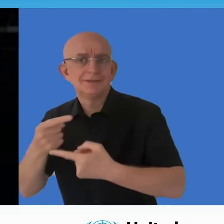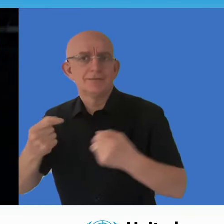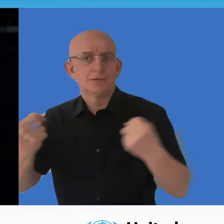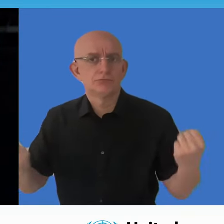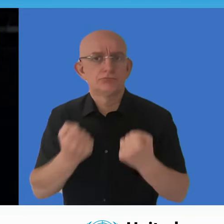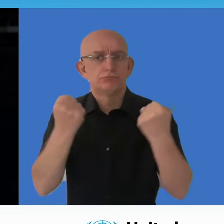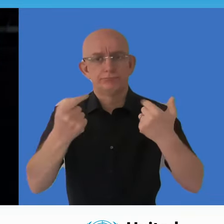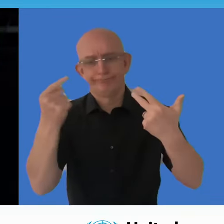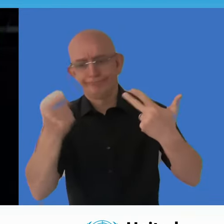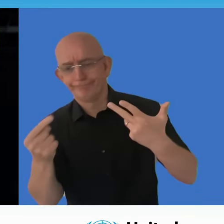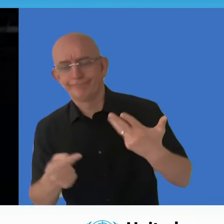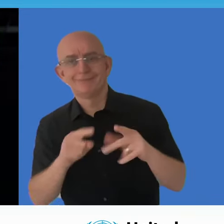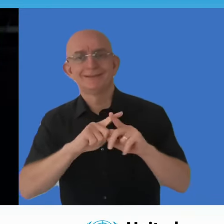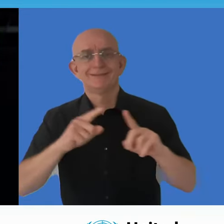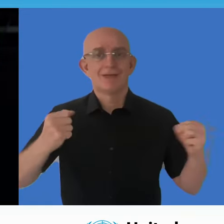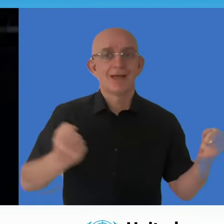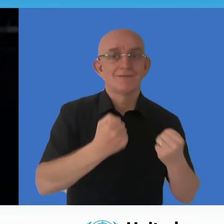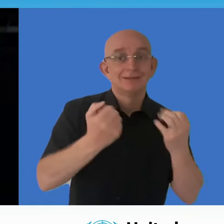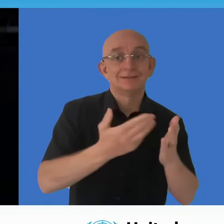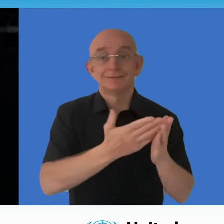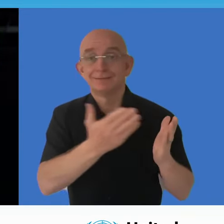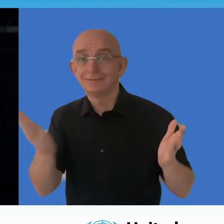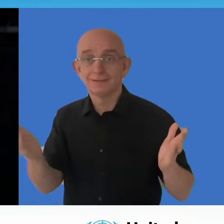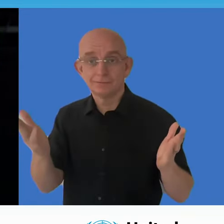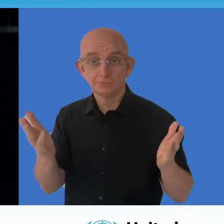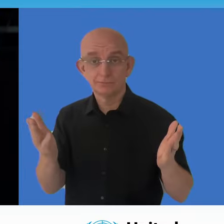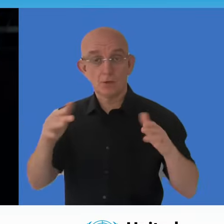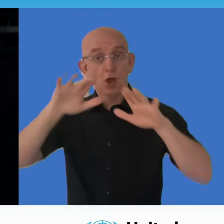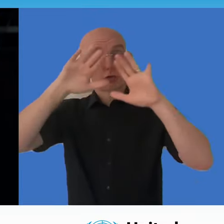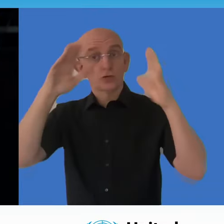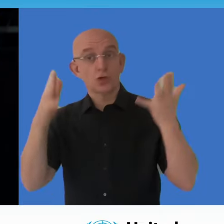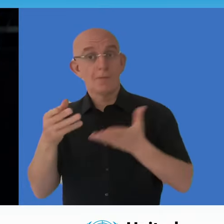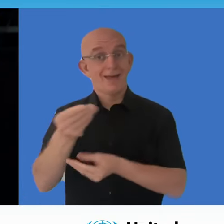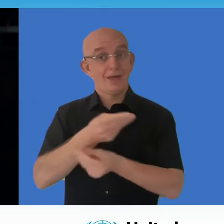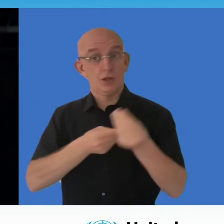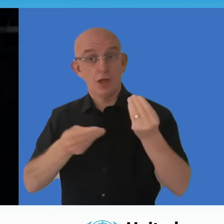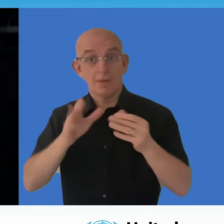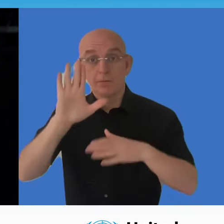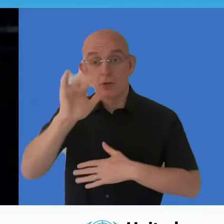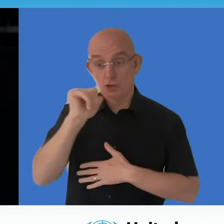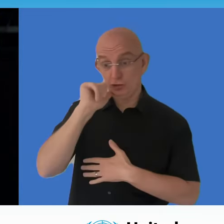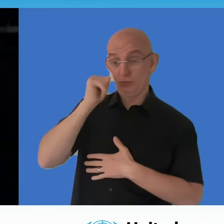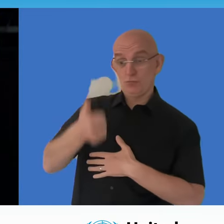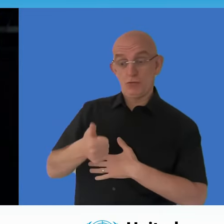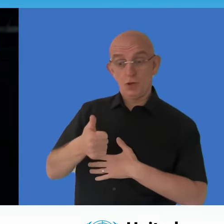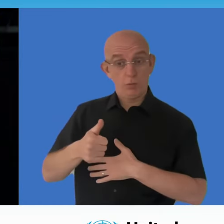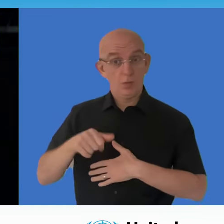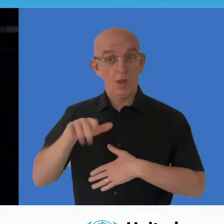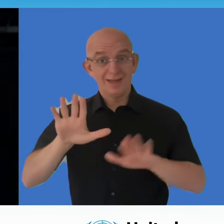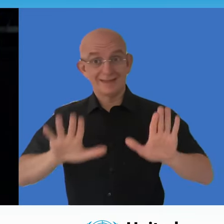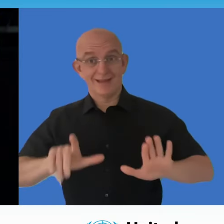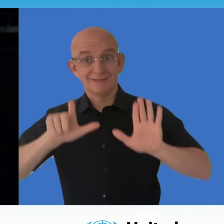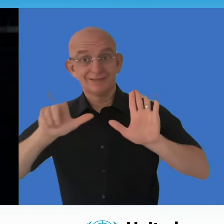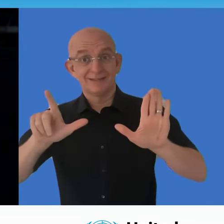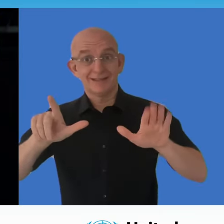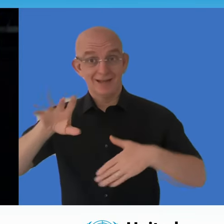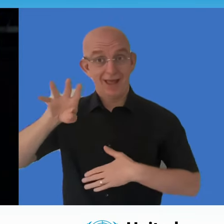economy. Tomorrow, April 17th, as part of Sustainability